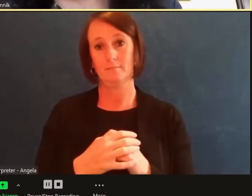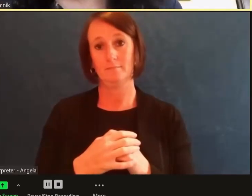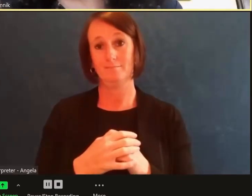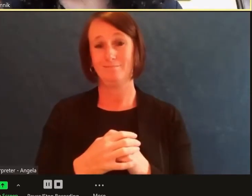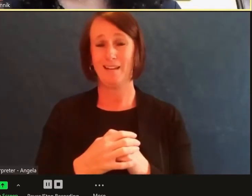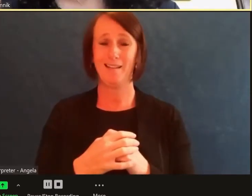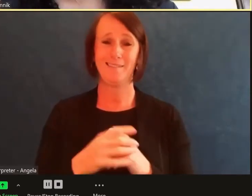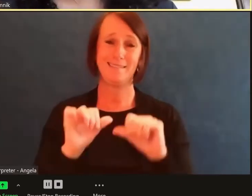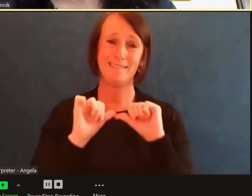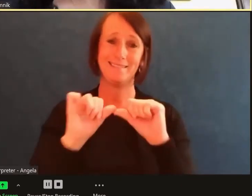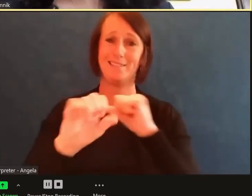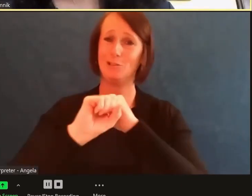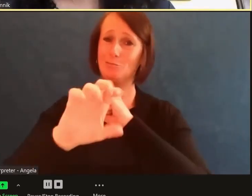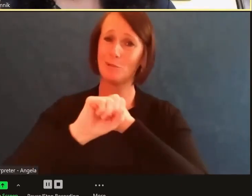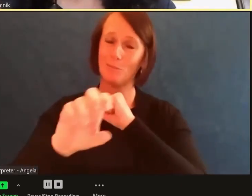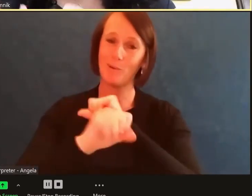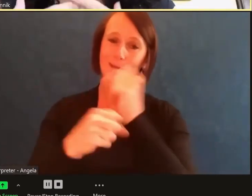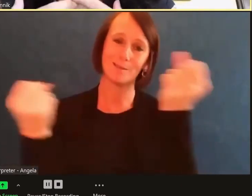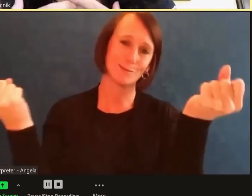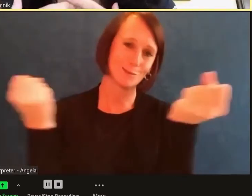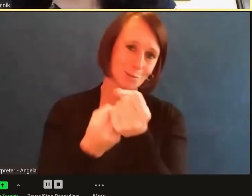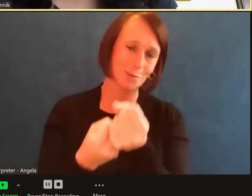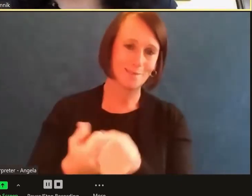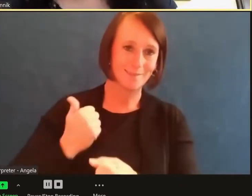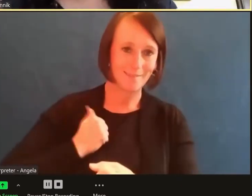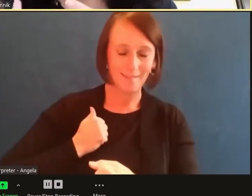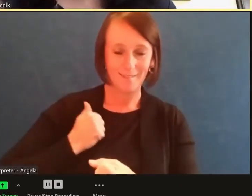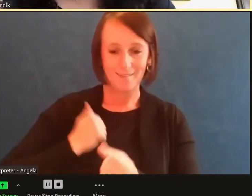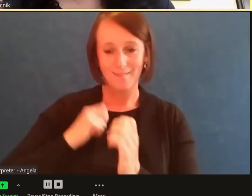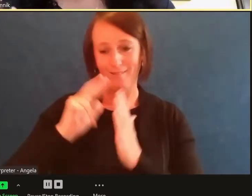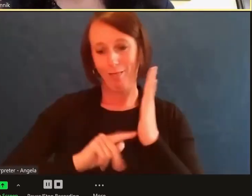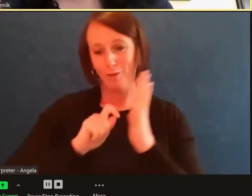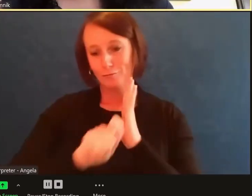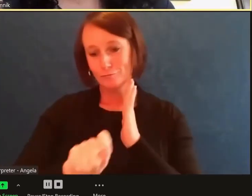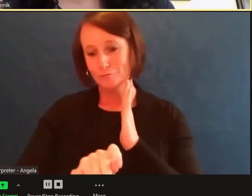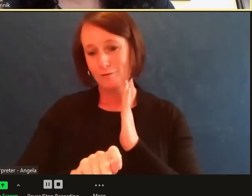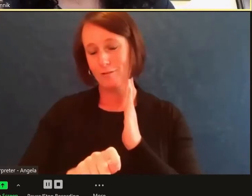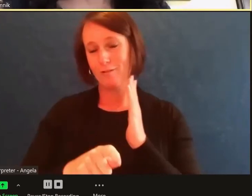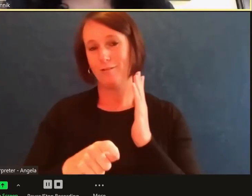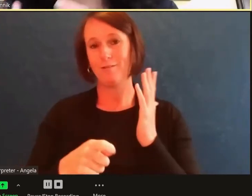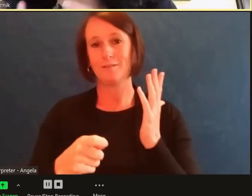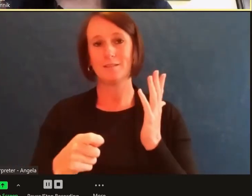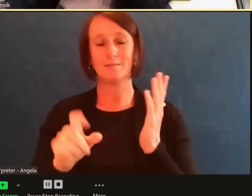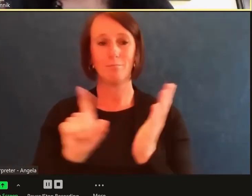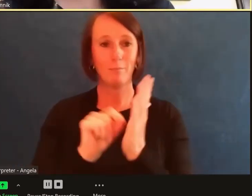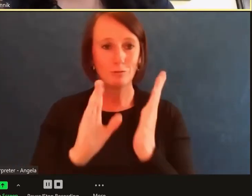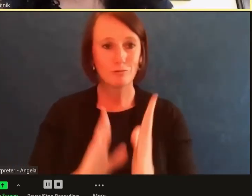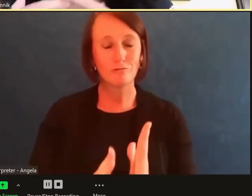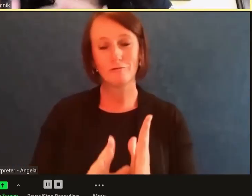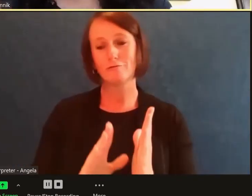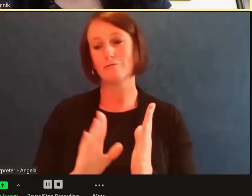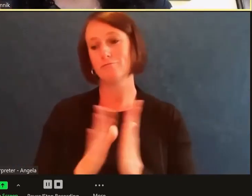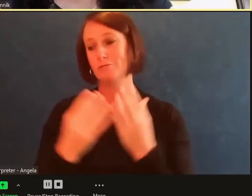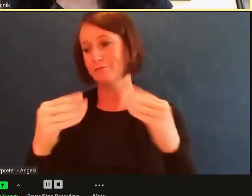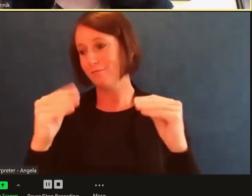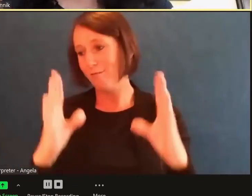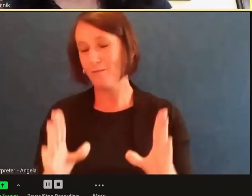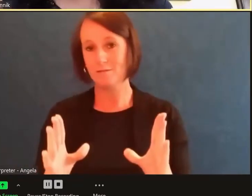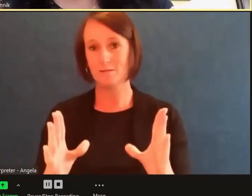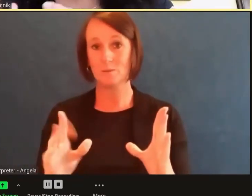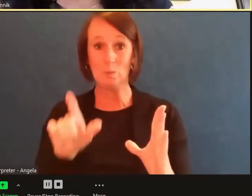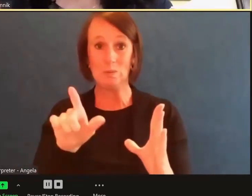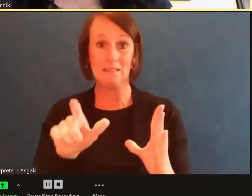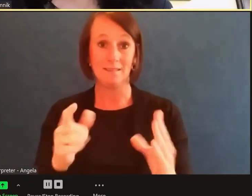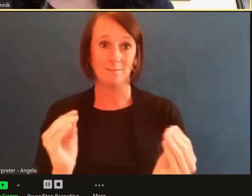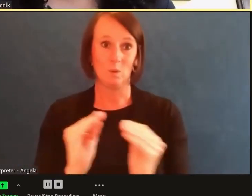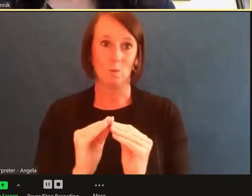promoting Canadian literature, authors, illustrators, publishers, booksellers. We need them.